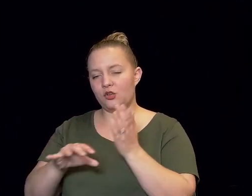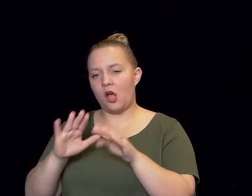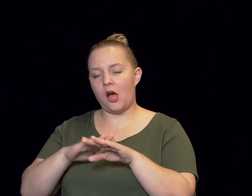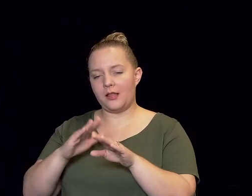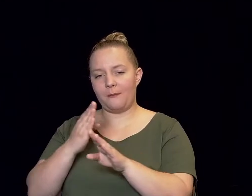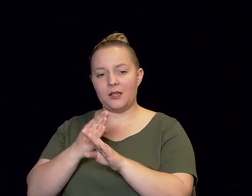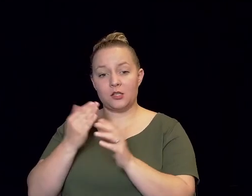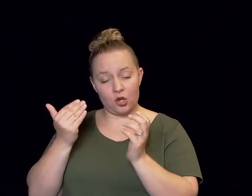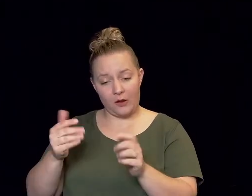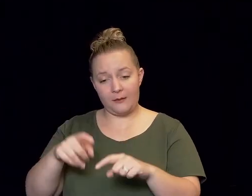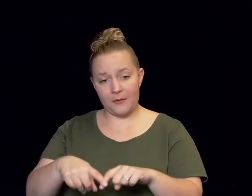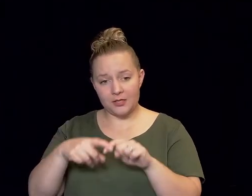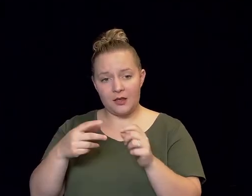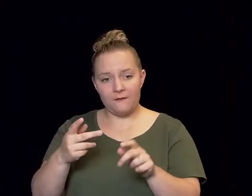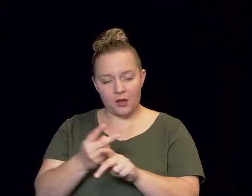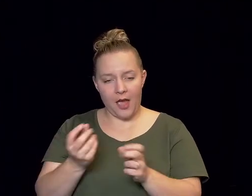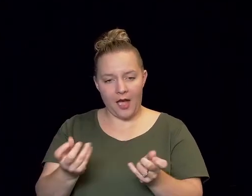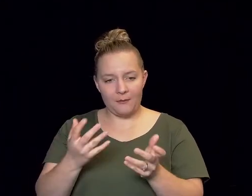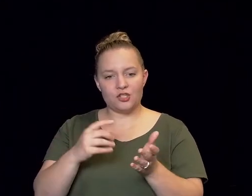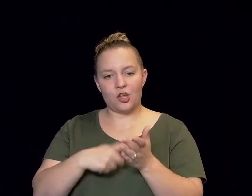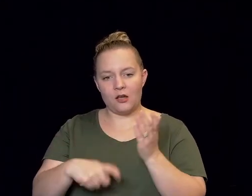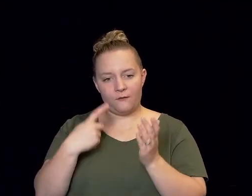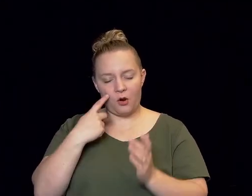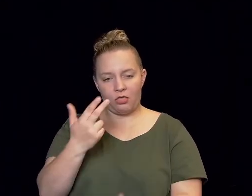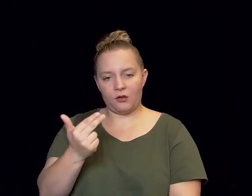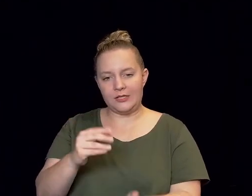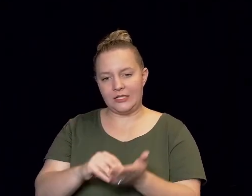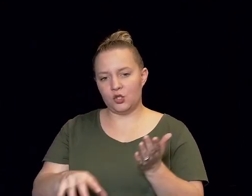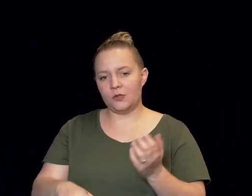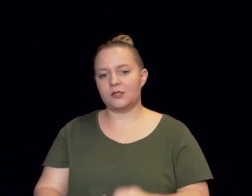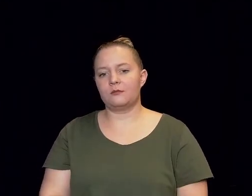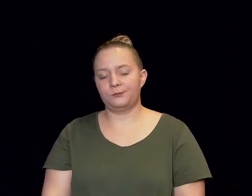figure out how much it would cost for 13 students.